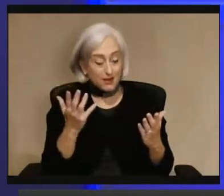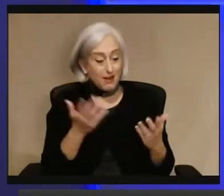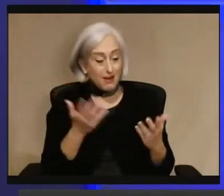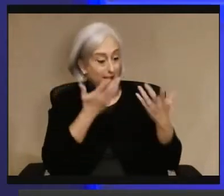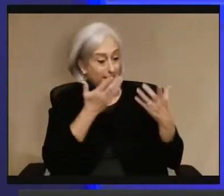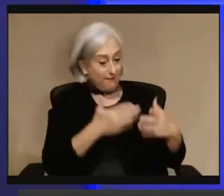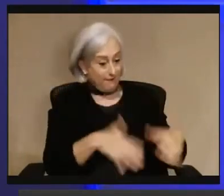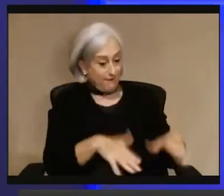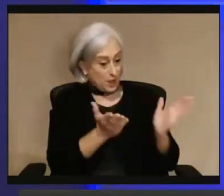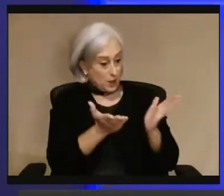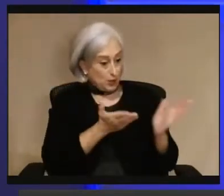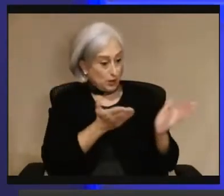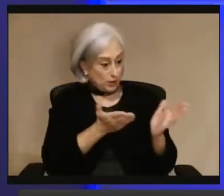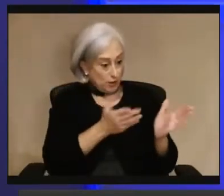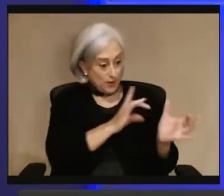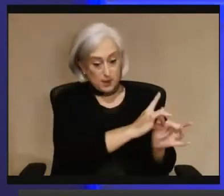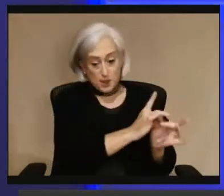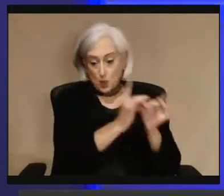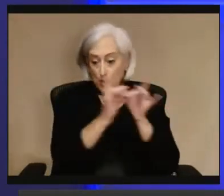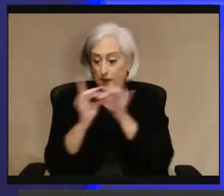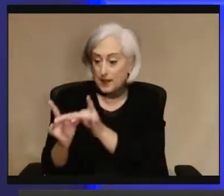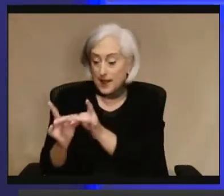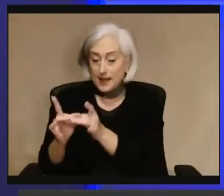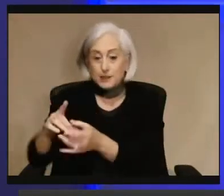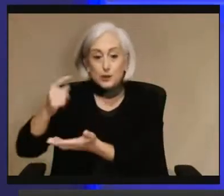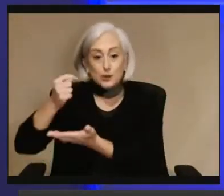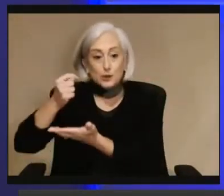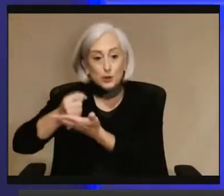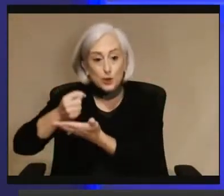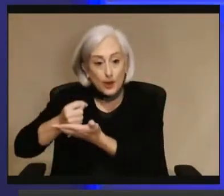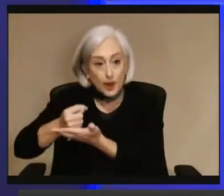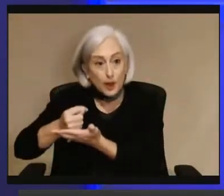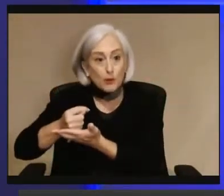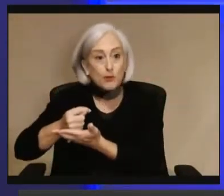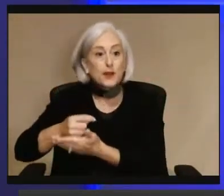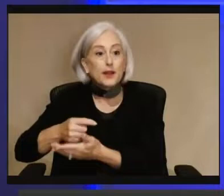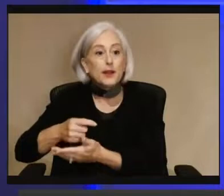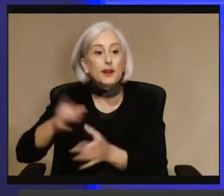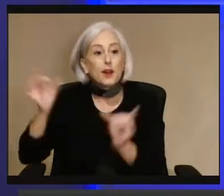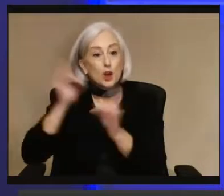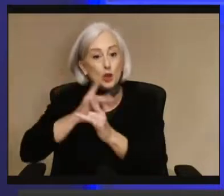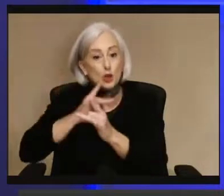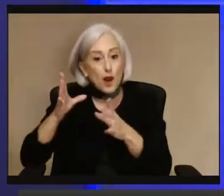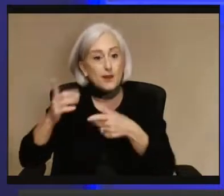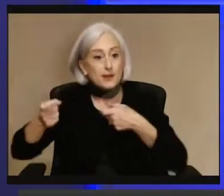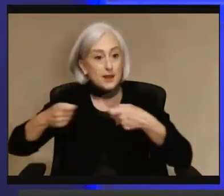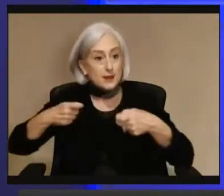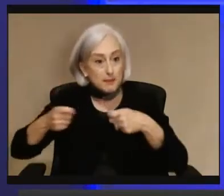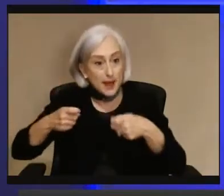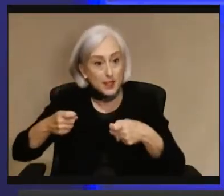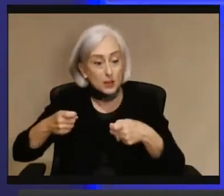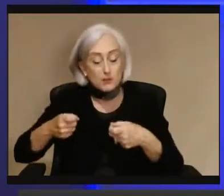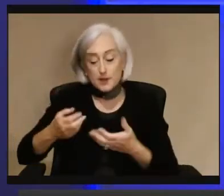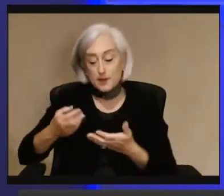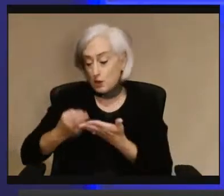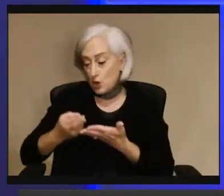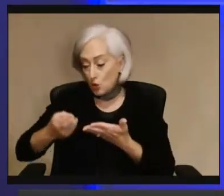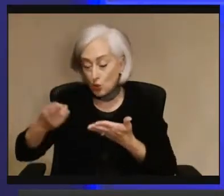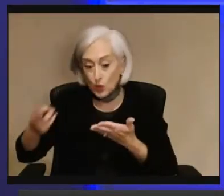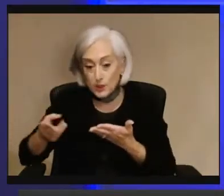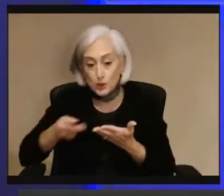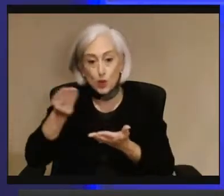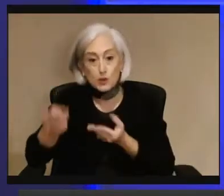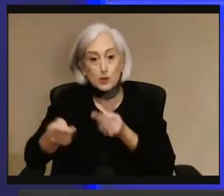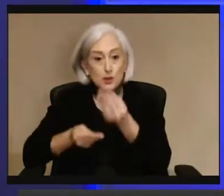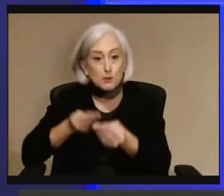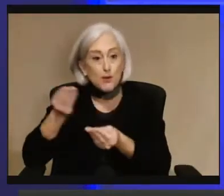basic therapy, case management, crisis management, connecting them to resources, and I support them and their families as